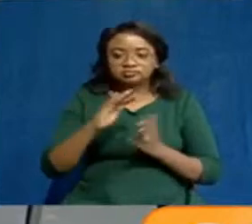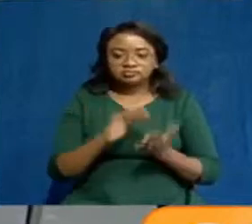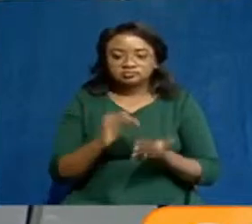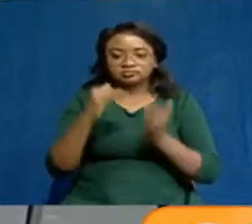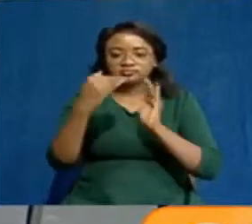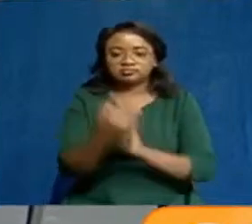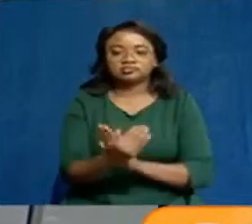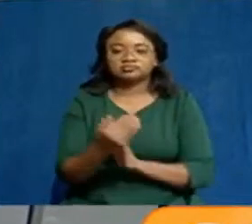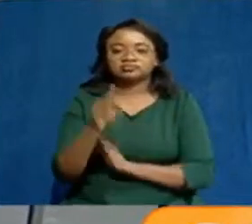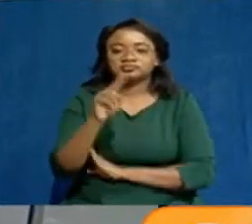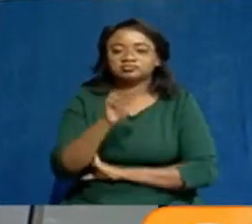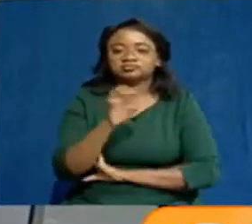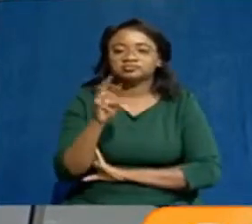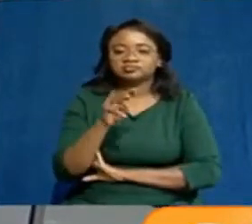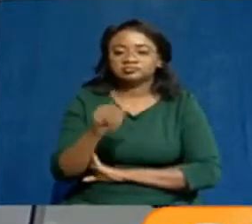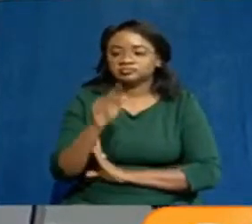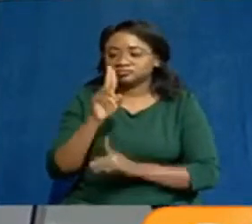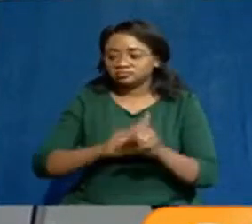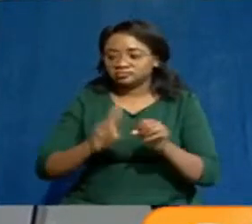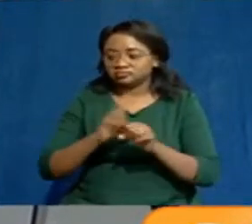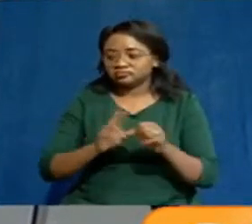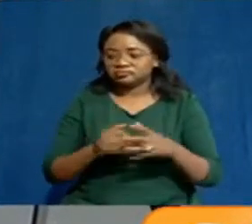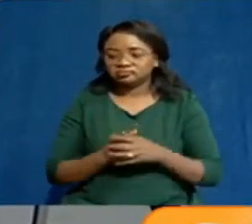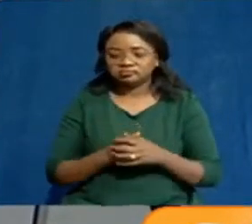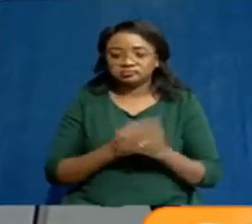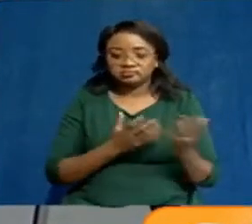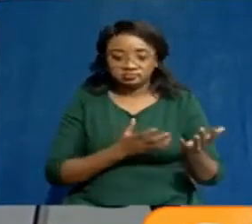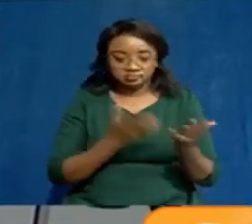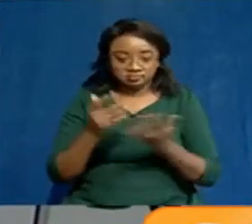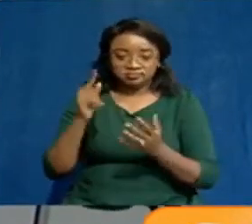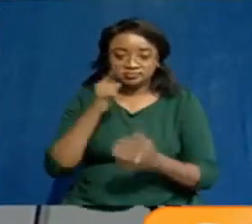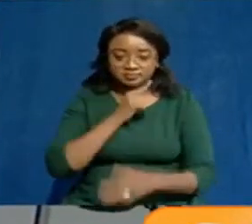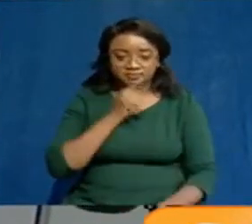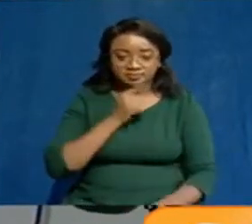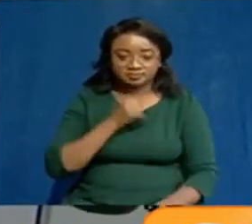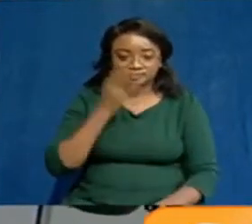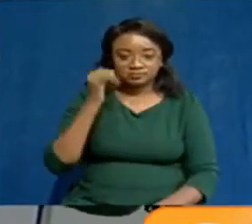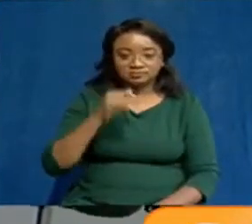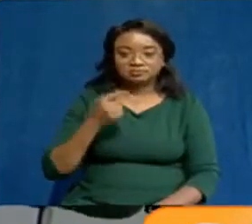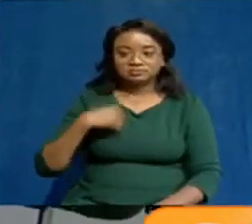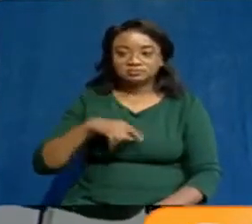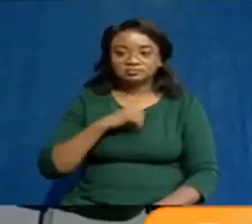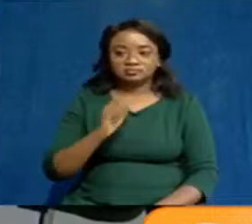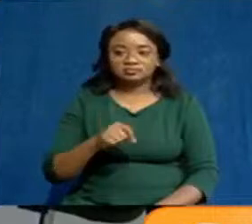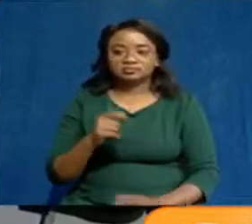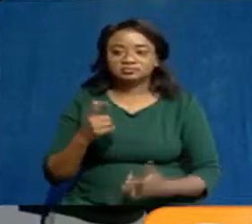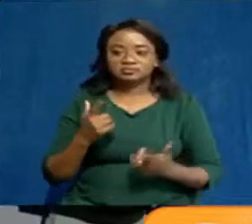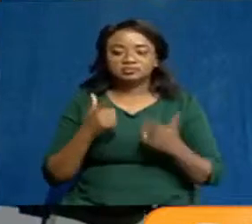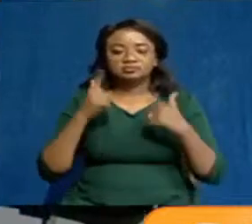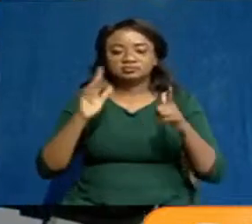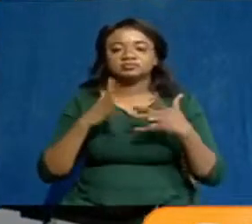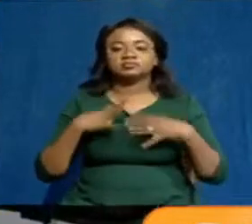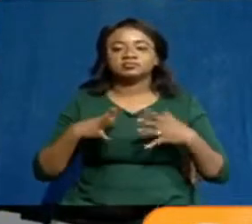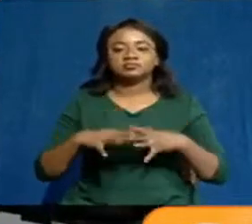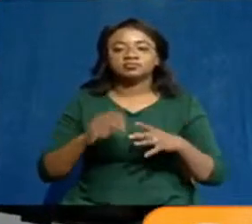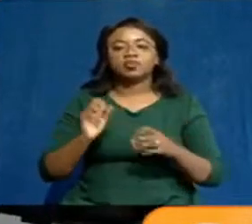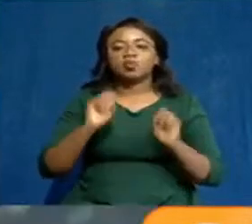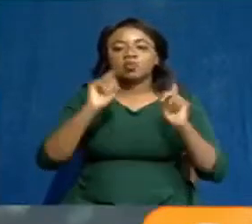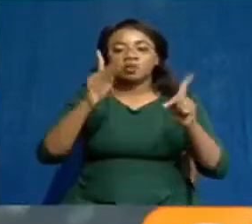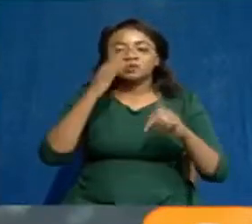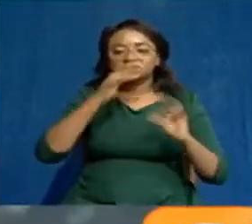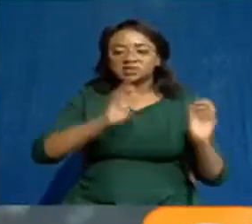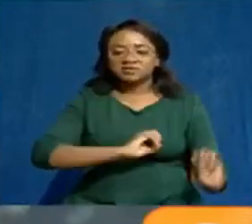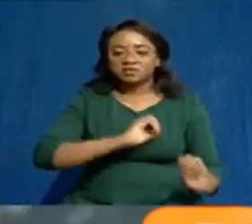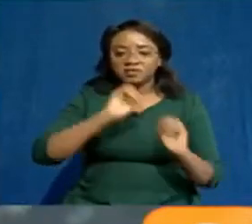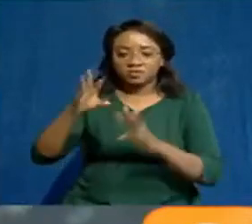that NEMA is taking poses the risk of us legitimizing bad behavior, where it is okay for James to dump